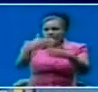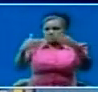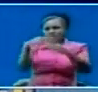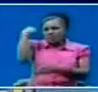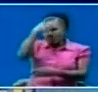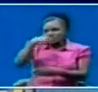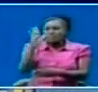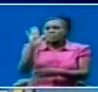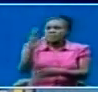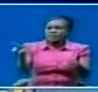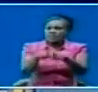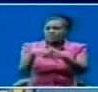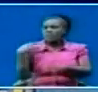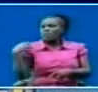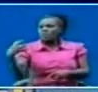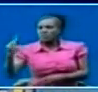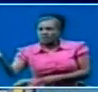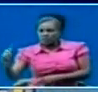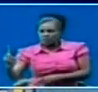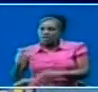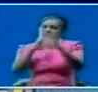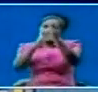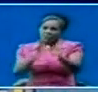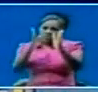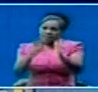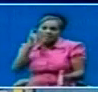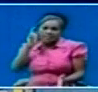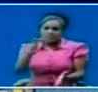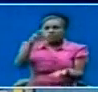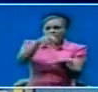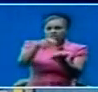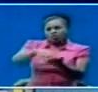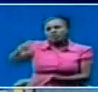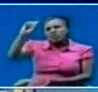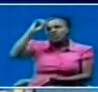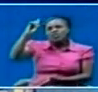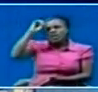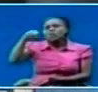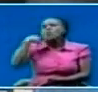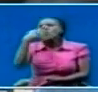image as a city boss? KTN's Sam Ogina takes a look at this man, Kidero.